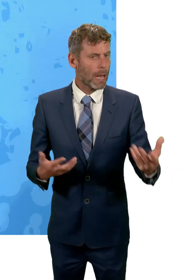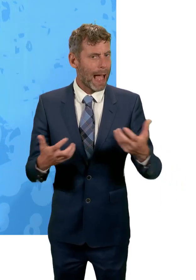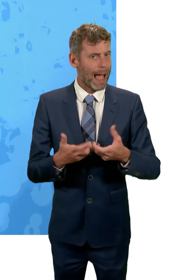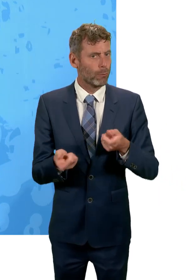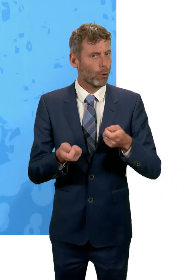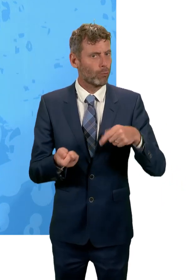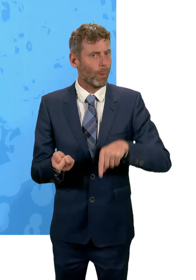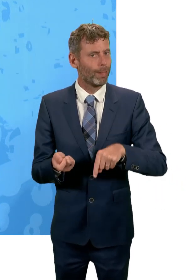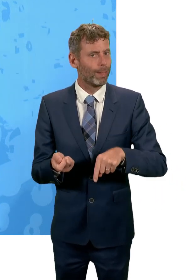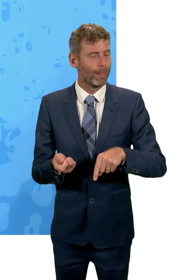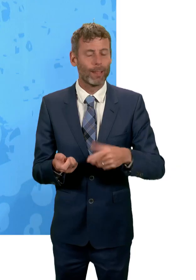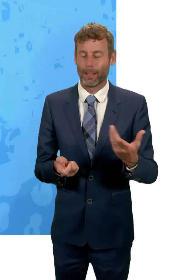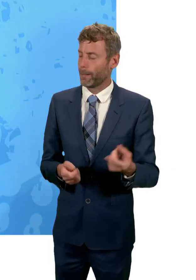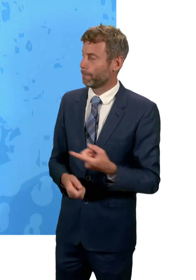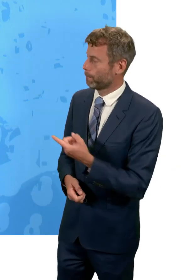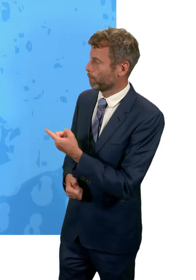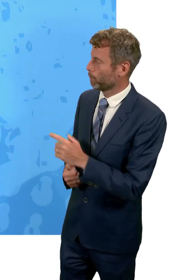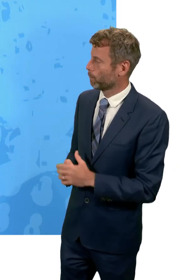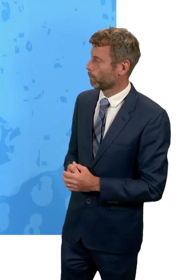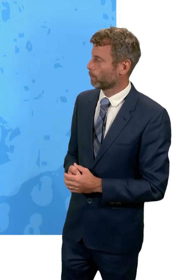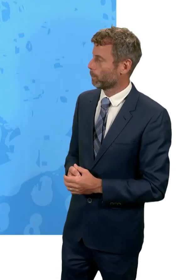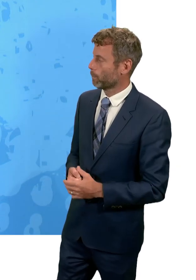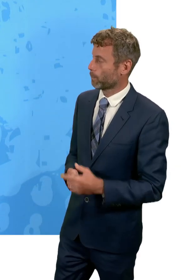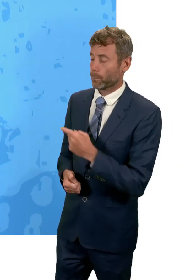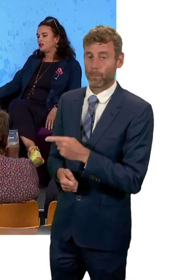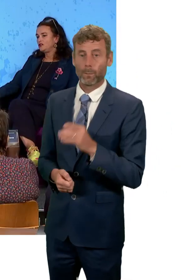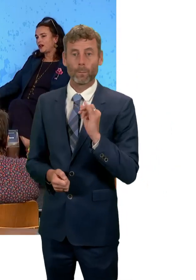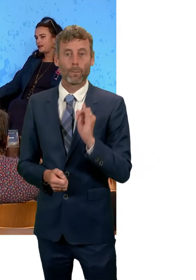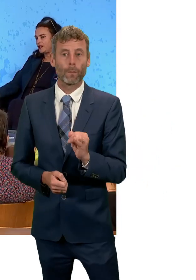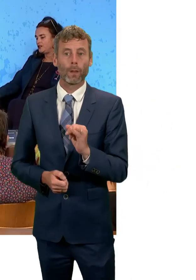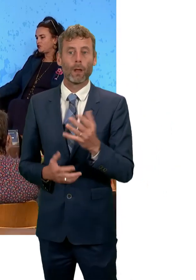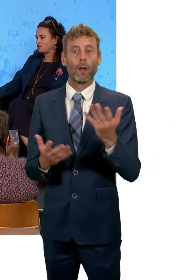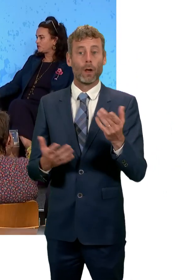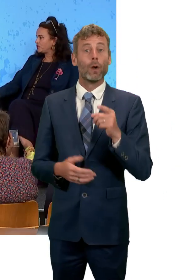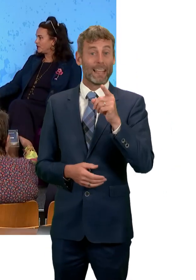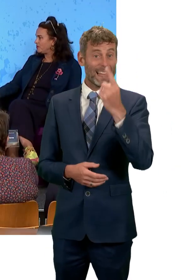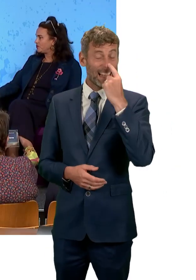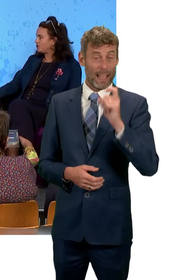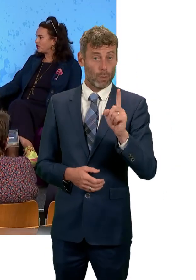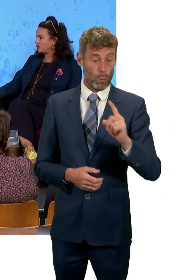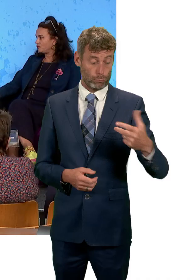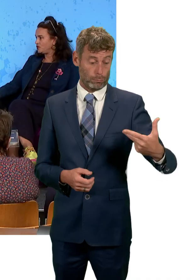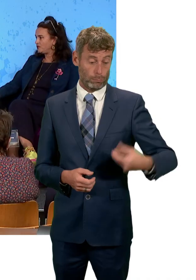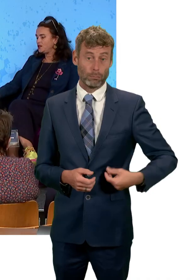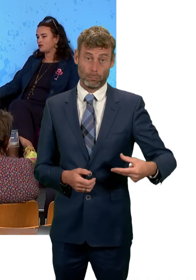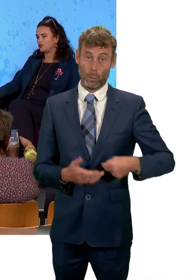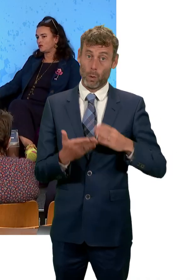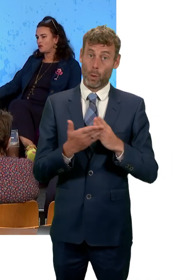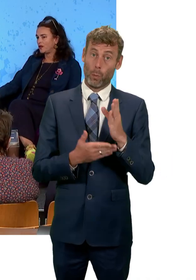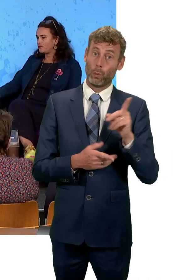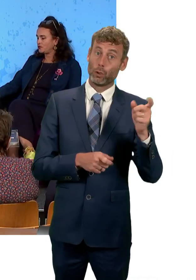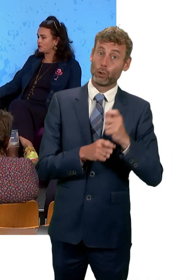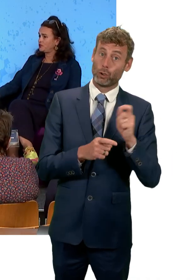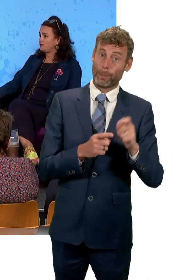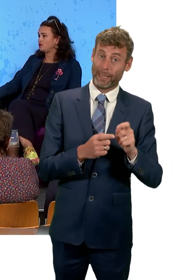eating. So maybe I can jump in, but that isn't always the case. So you can get these drugs prescribed from your GP or your